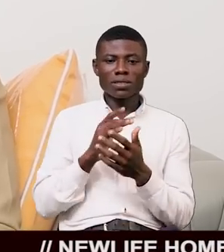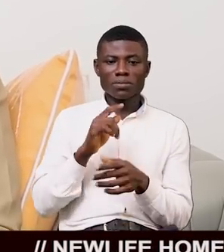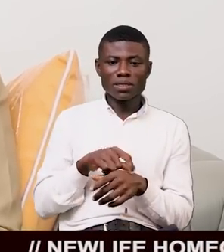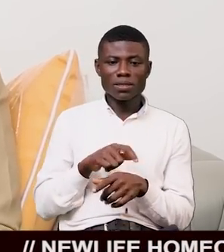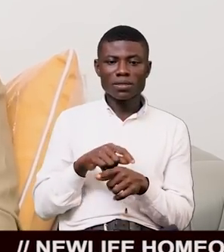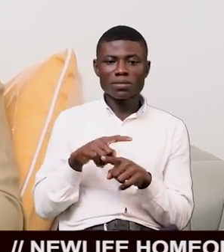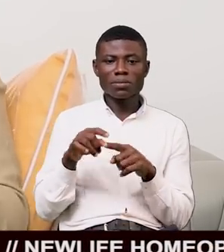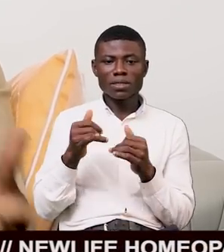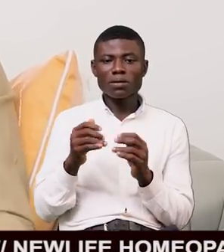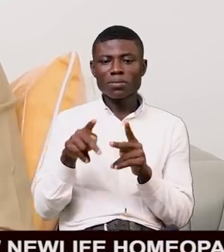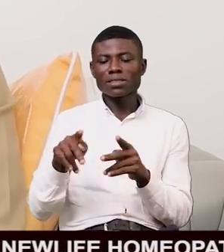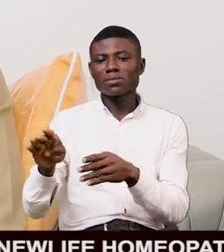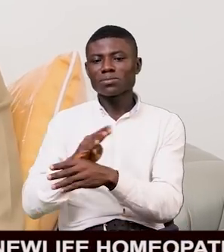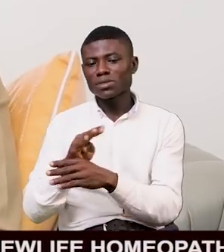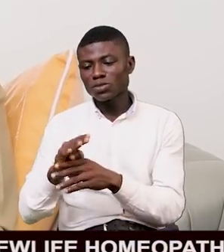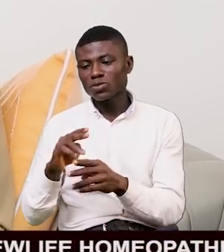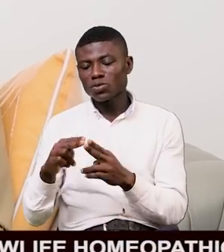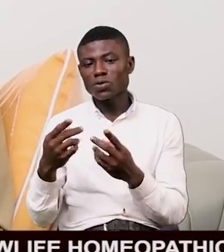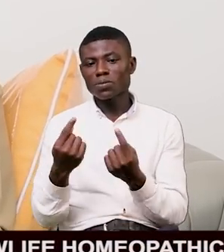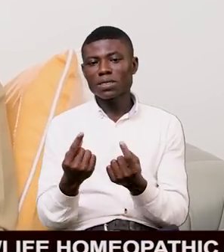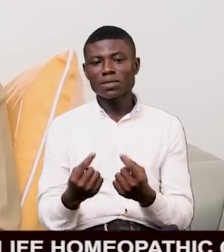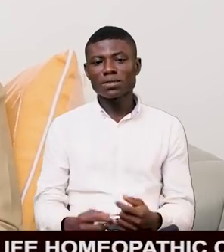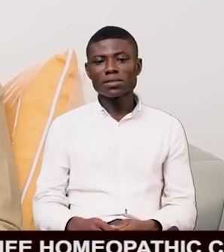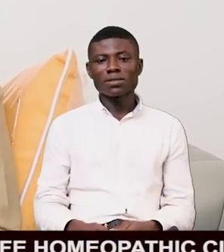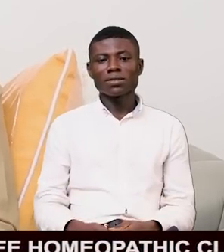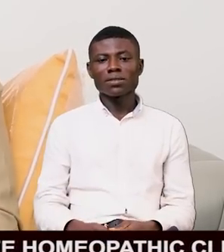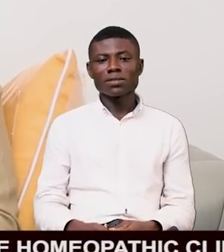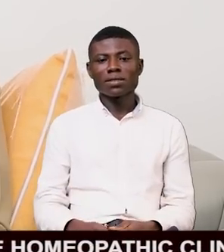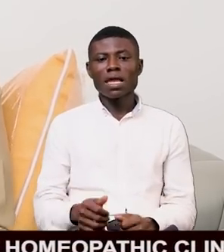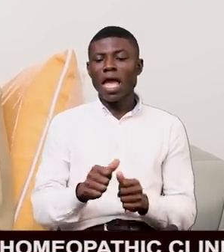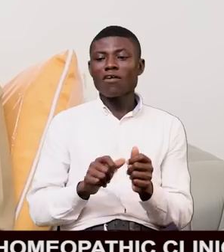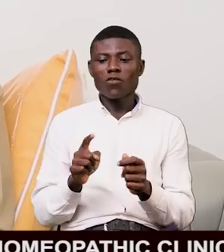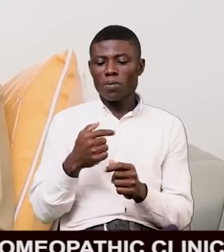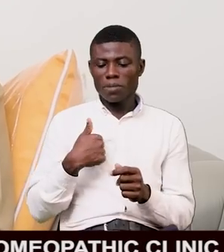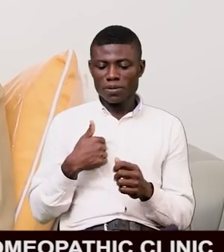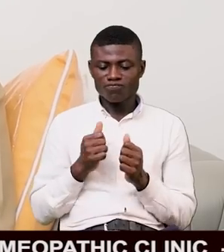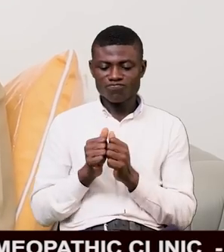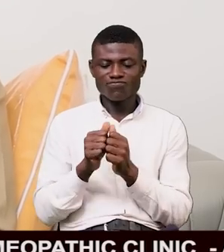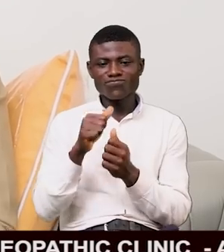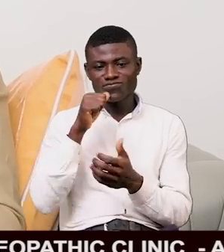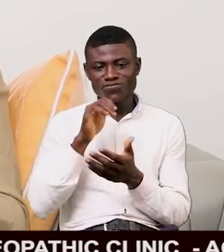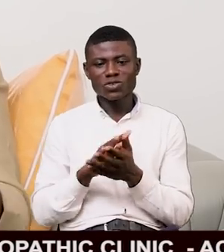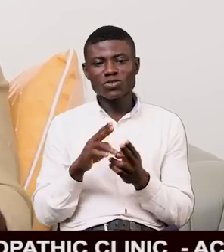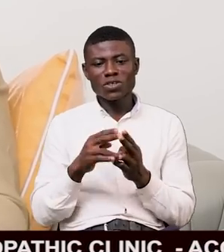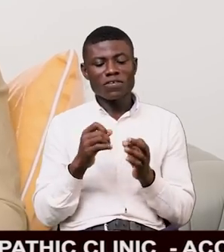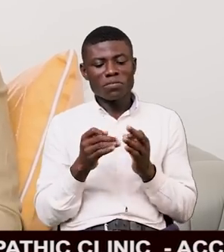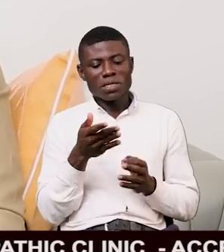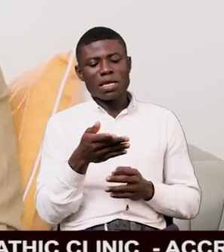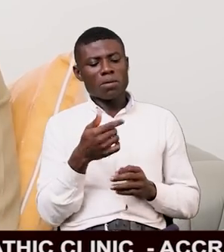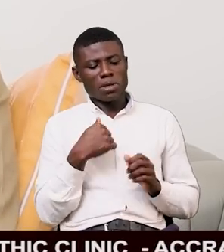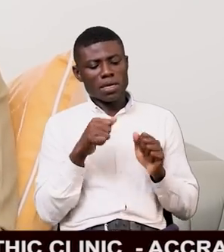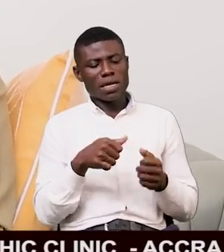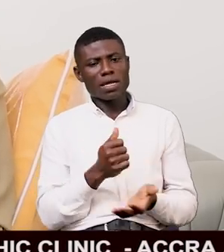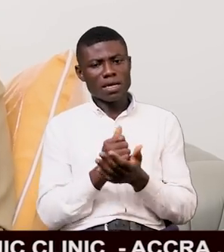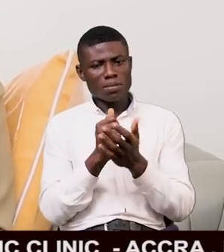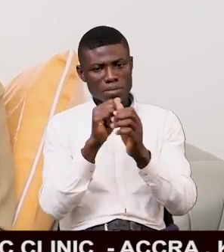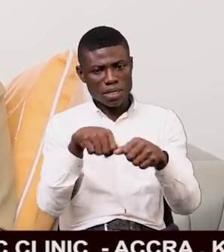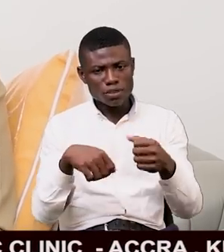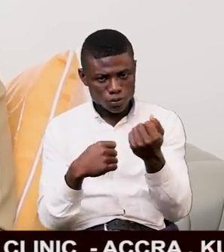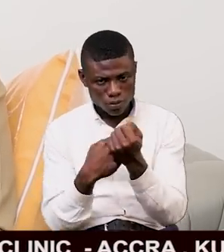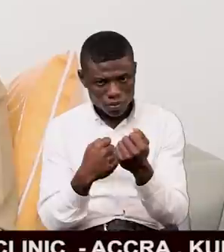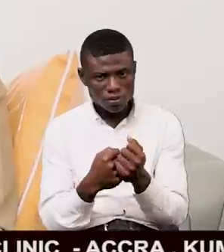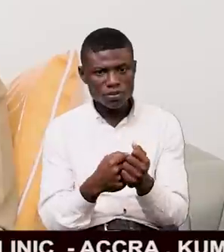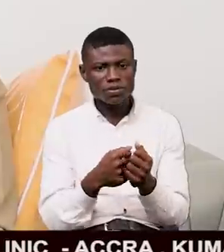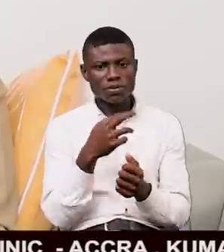ni pa no so so akodi baby aha nti mi anso na me de no koba nti de nti na se se mi a mi nsanye say gbanu nka ho